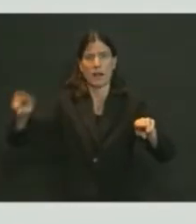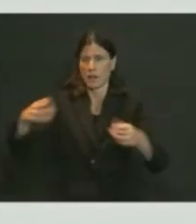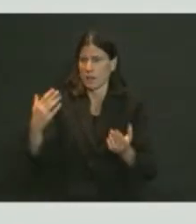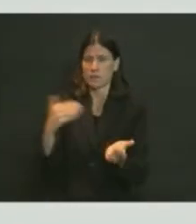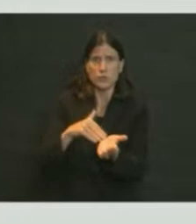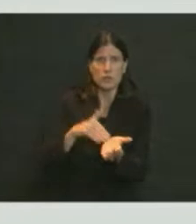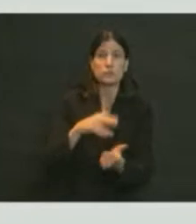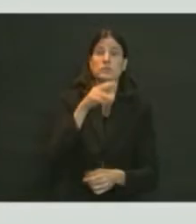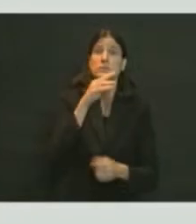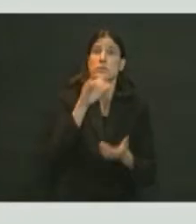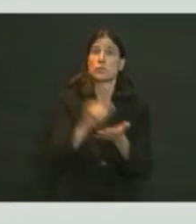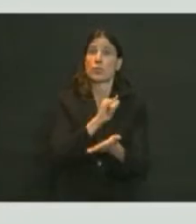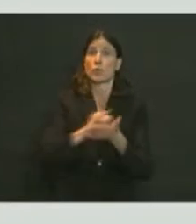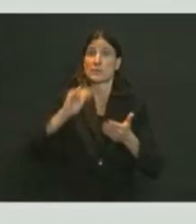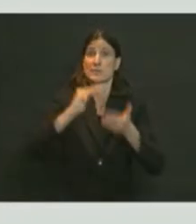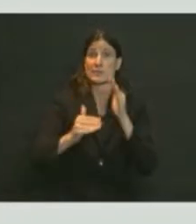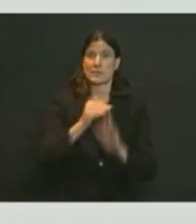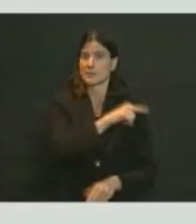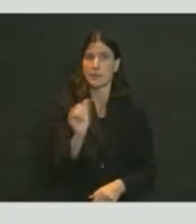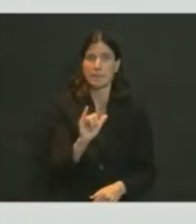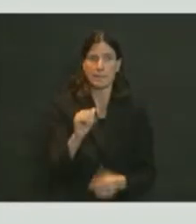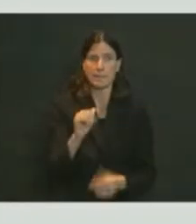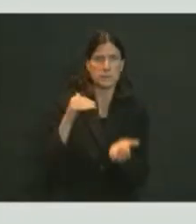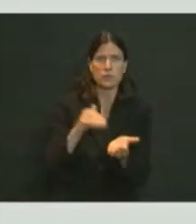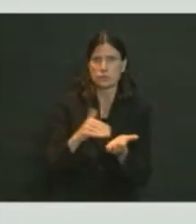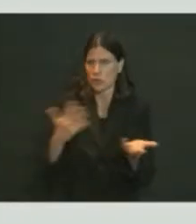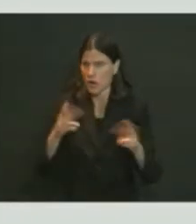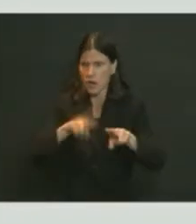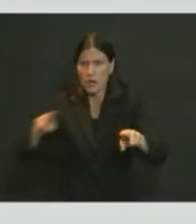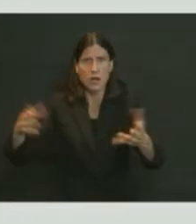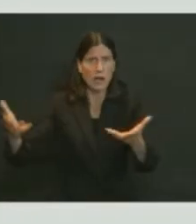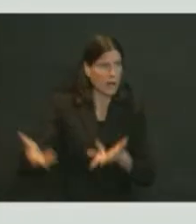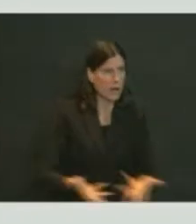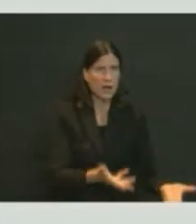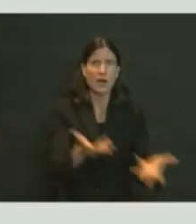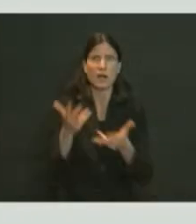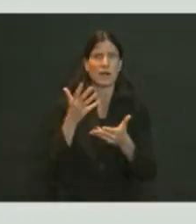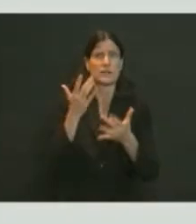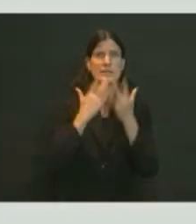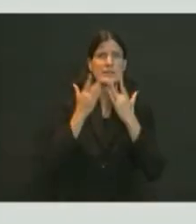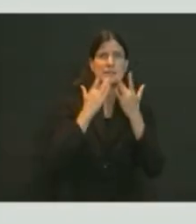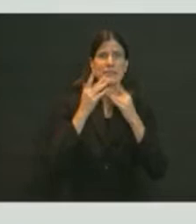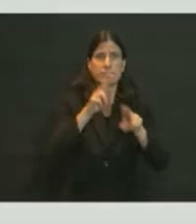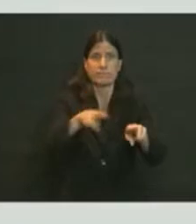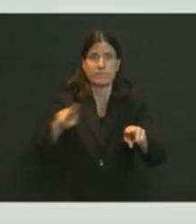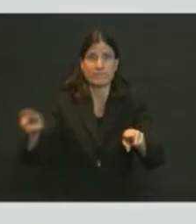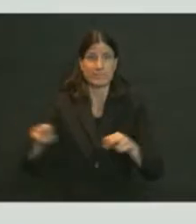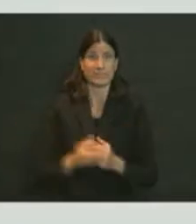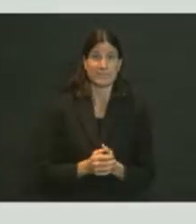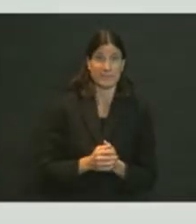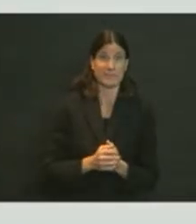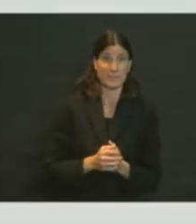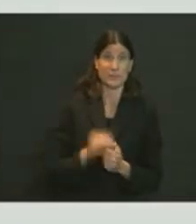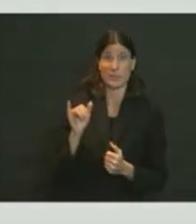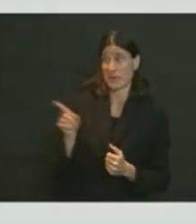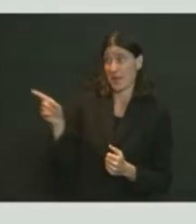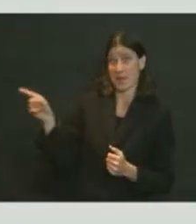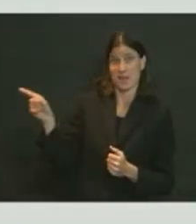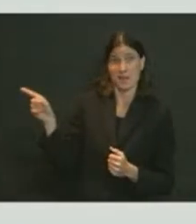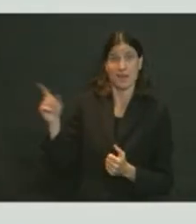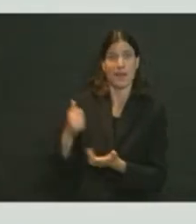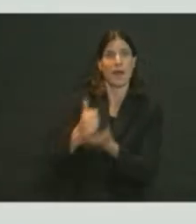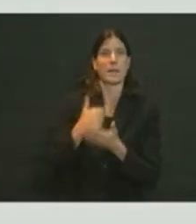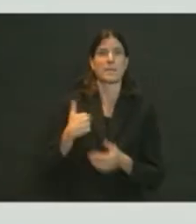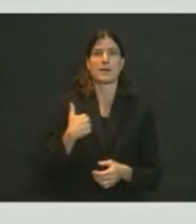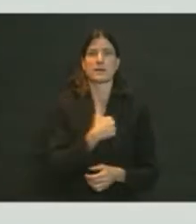there. It's a challenge, right? Because again, what we're doing today would result in a problem a few weeks from now. So that's why